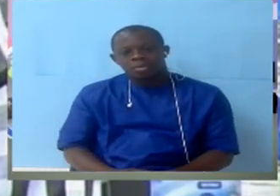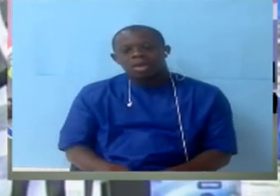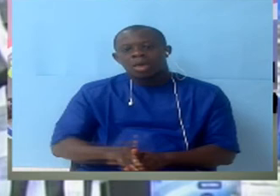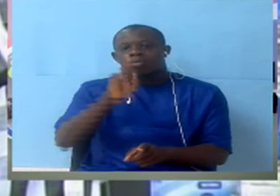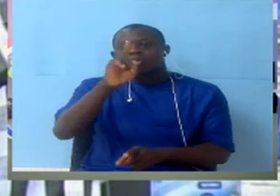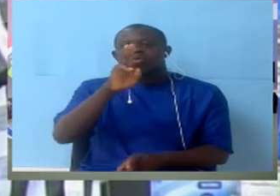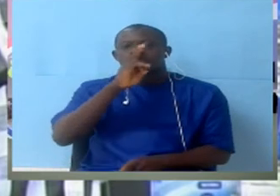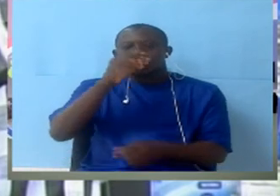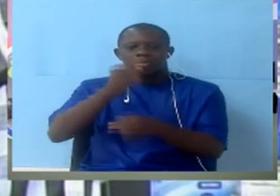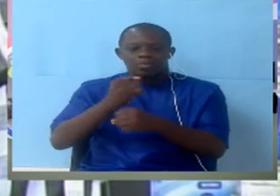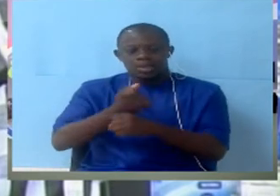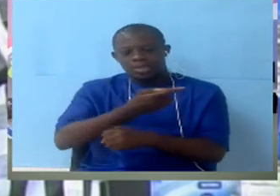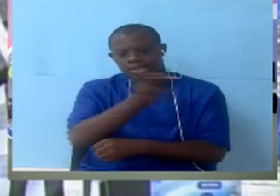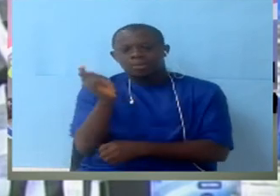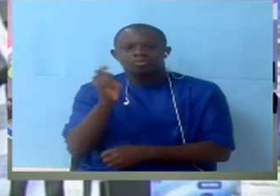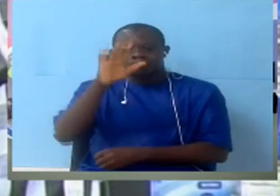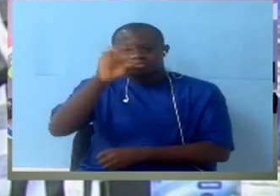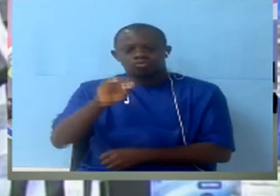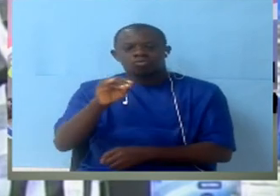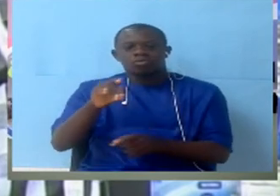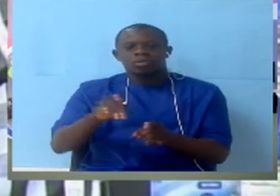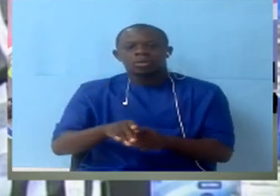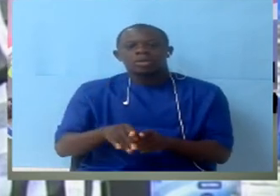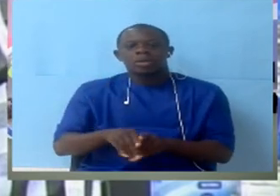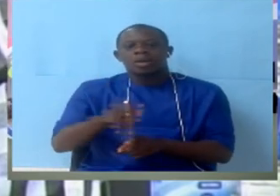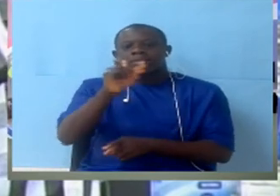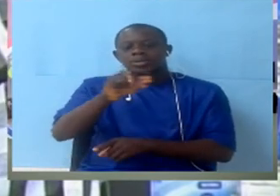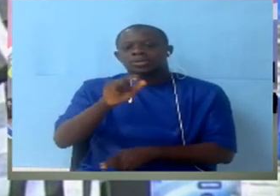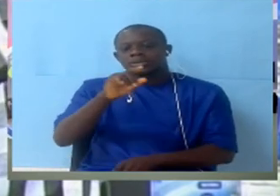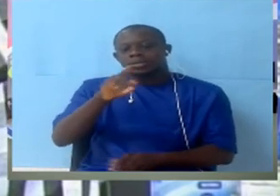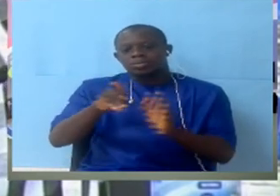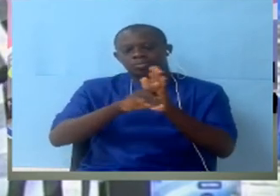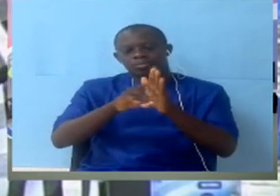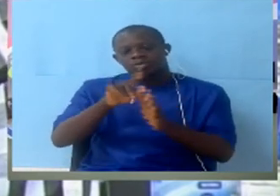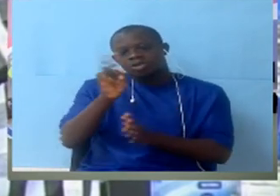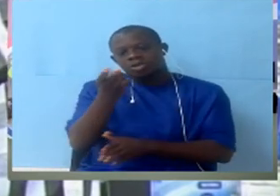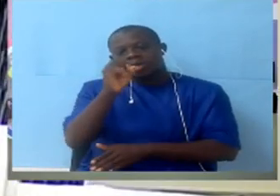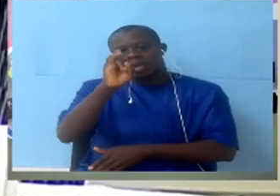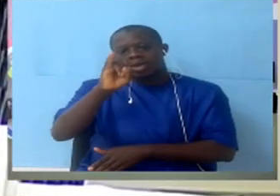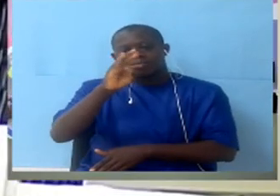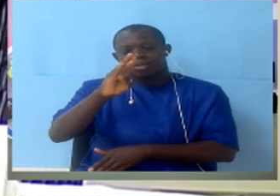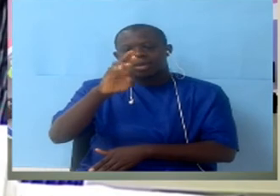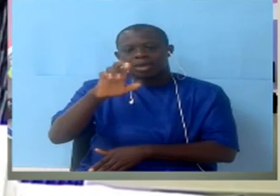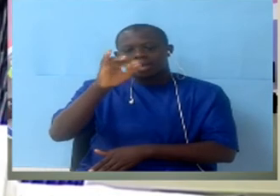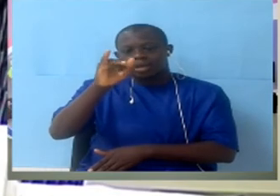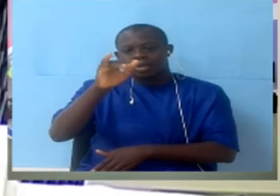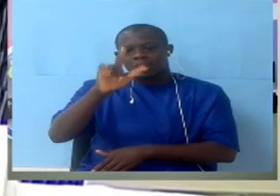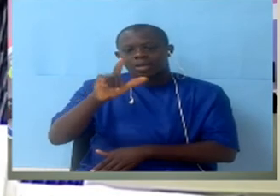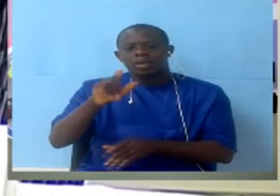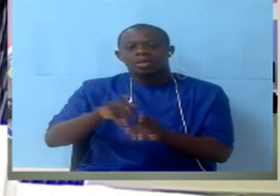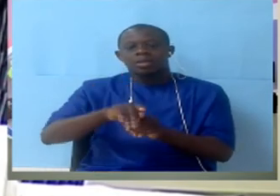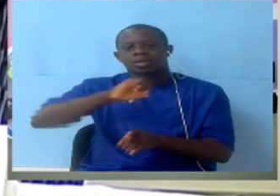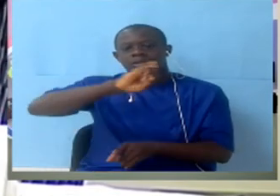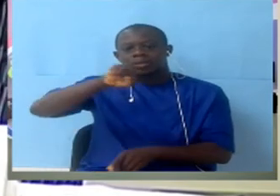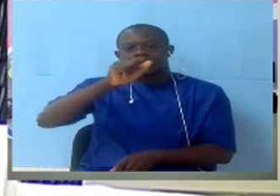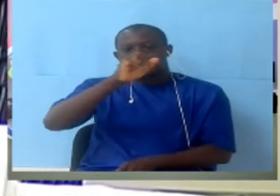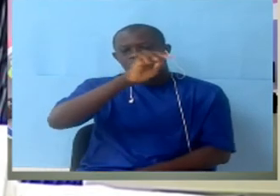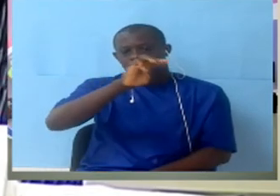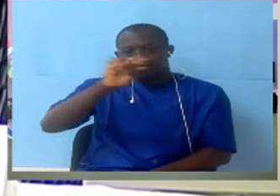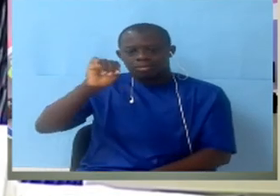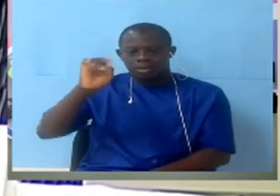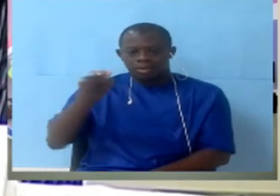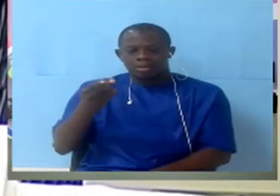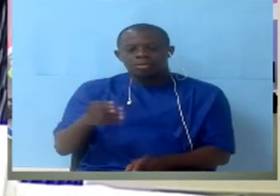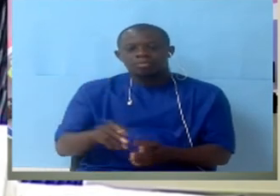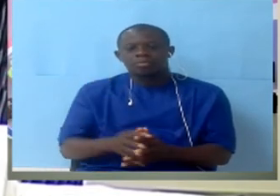But it was caused by them. Staff Sergeant Jibril Jammeh. Staff Sergeant Jibril Jammeh. But of course, Staff Sergeant Jibril Jammeh did